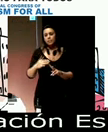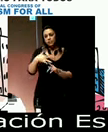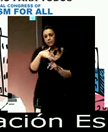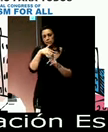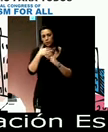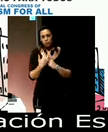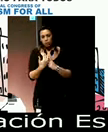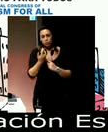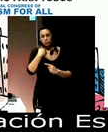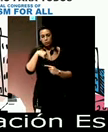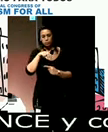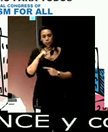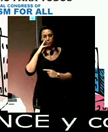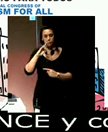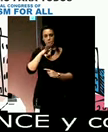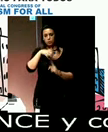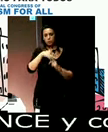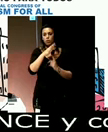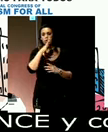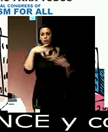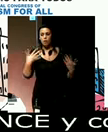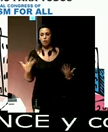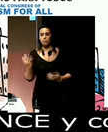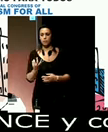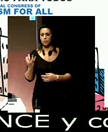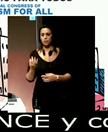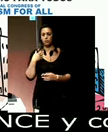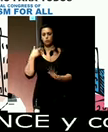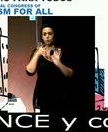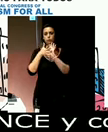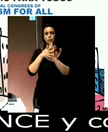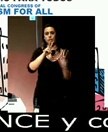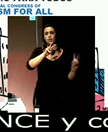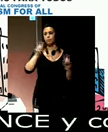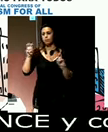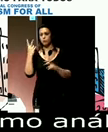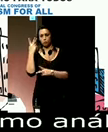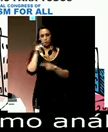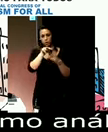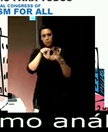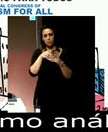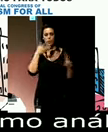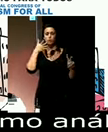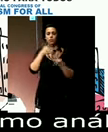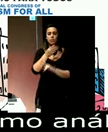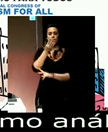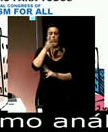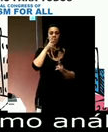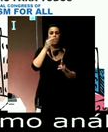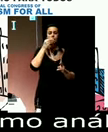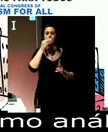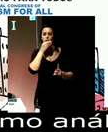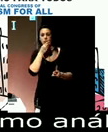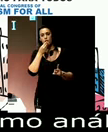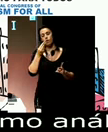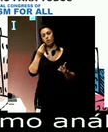of the situation that we are in now, I would speak about